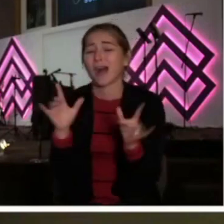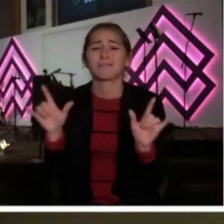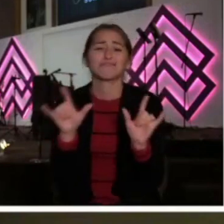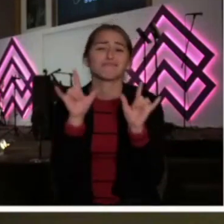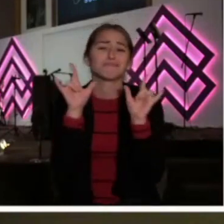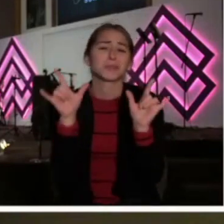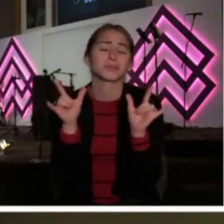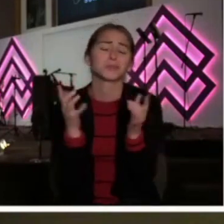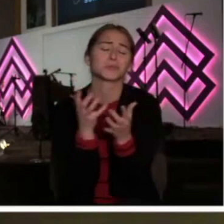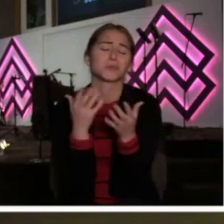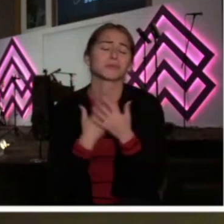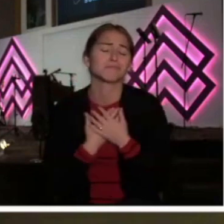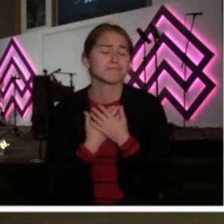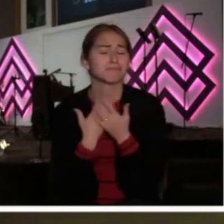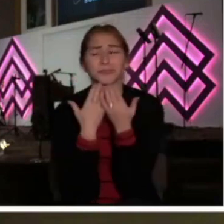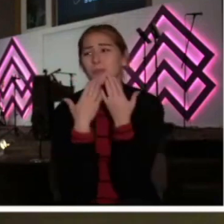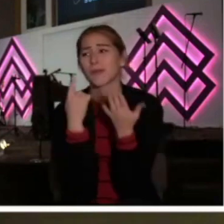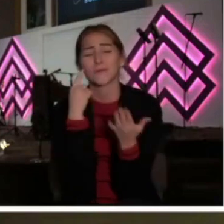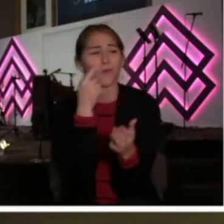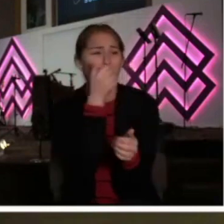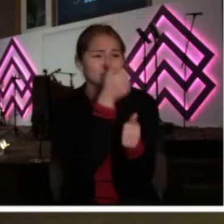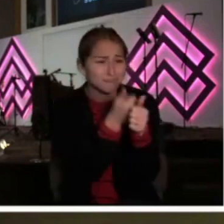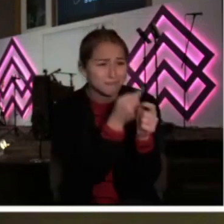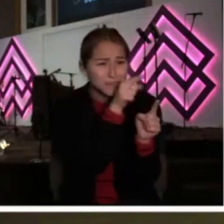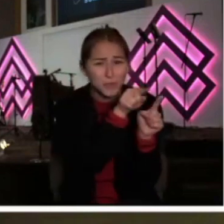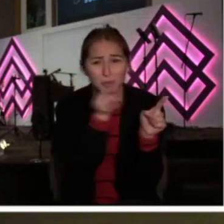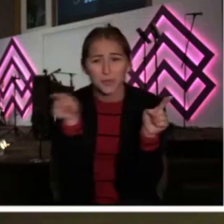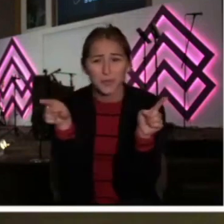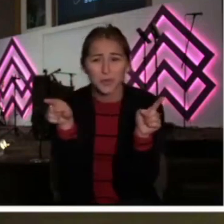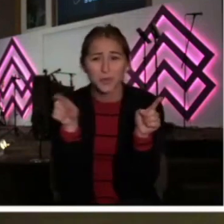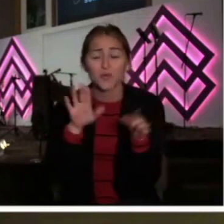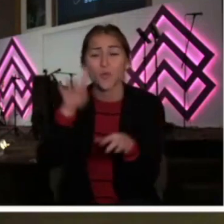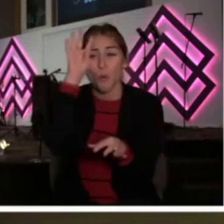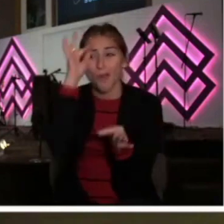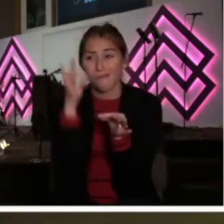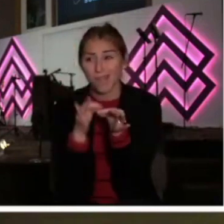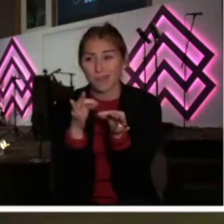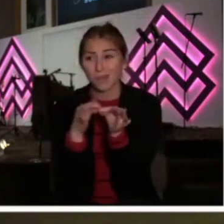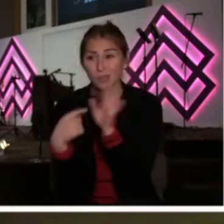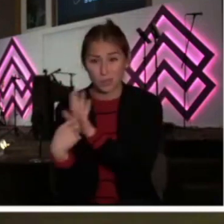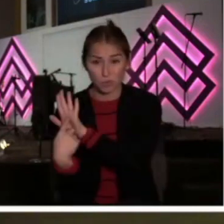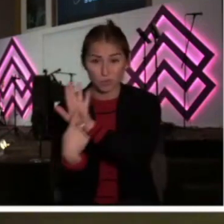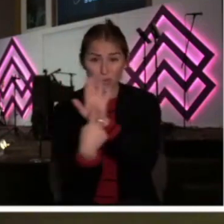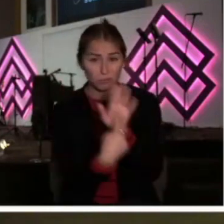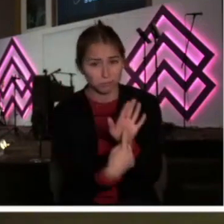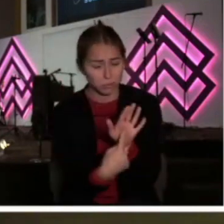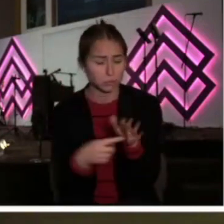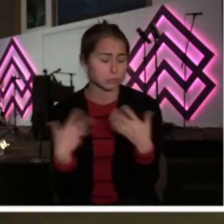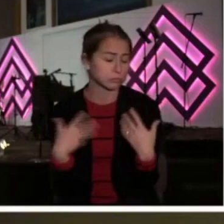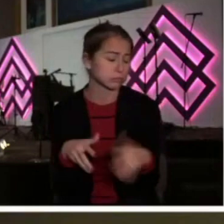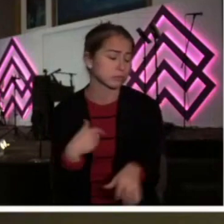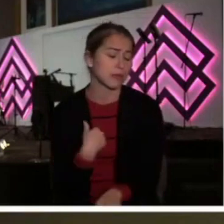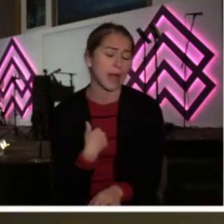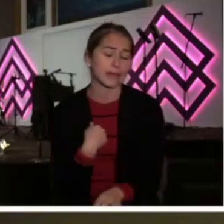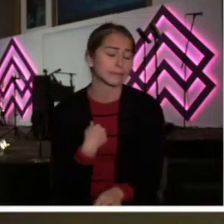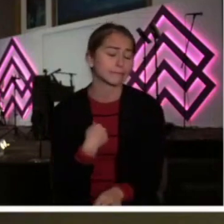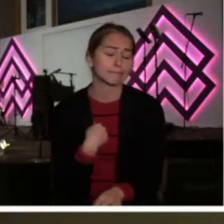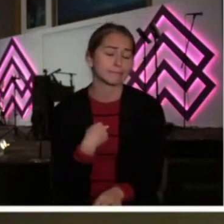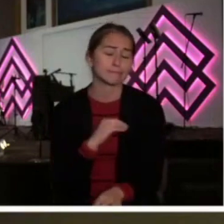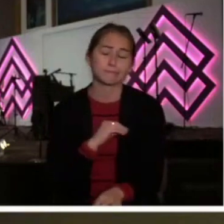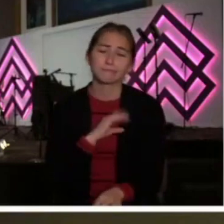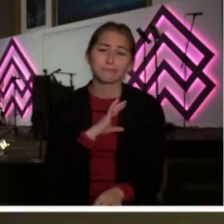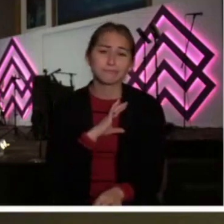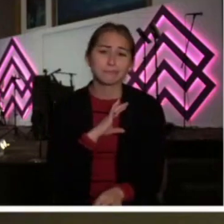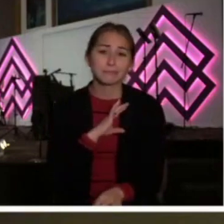and how grateful I am for you and the faithfulness which you have displayed. Today we are going to approach